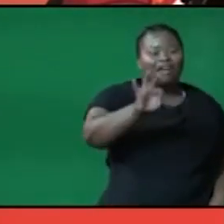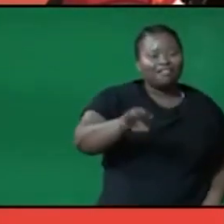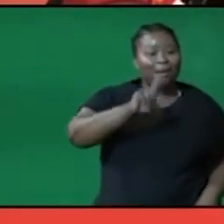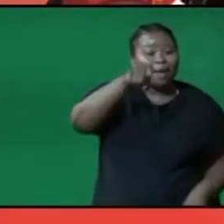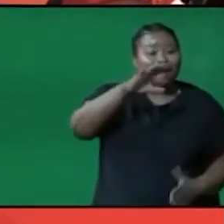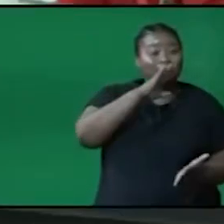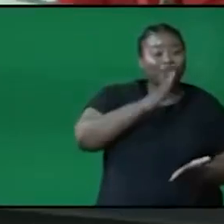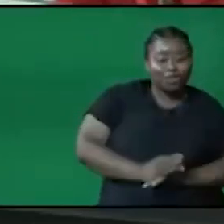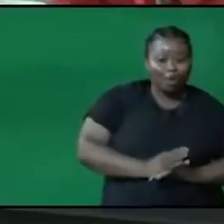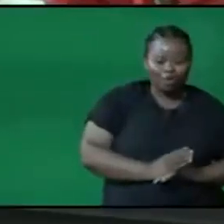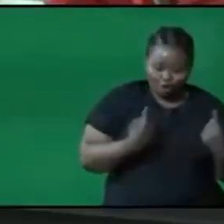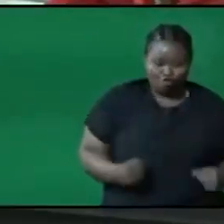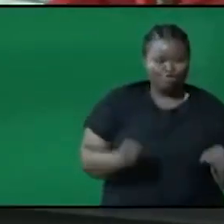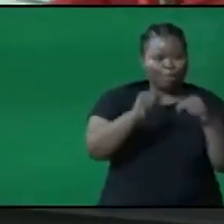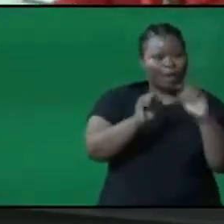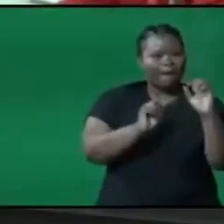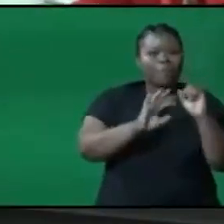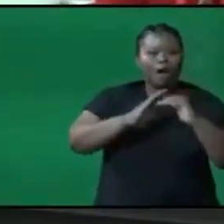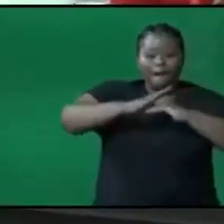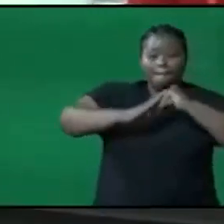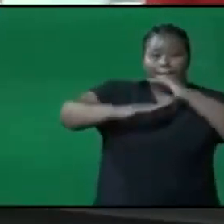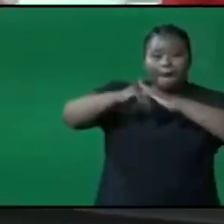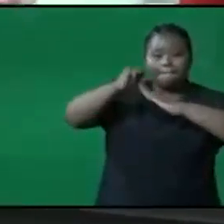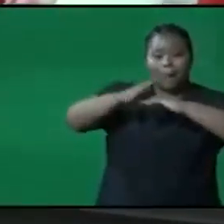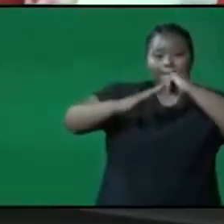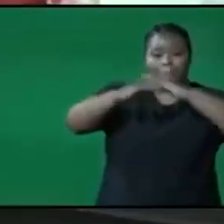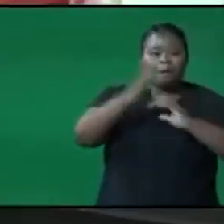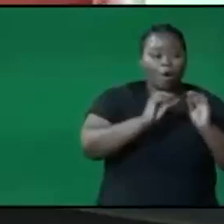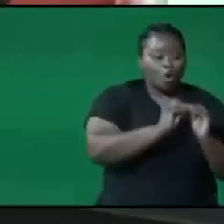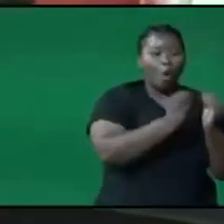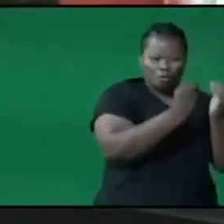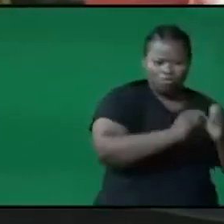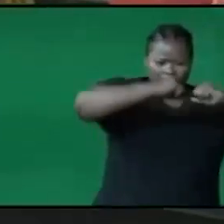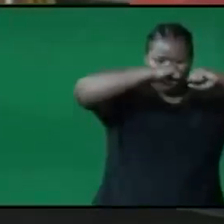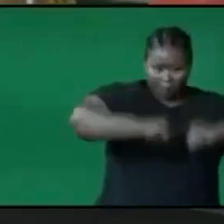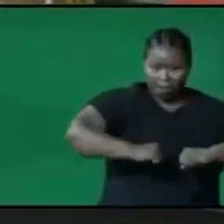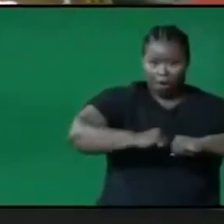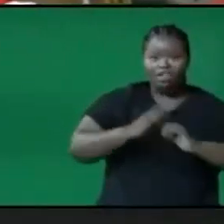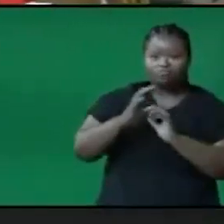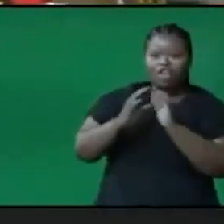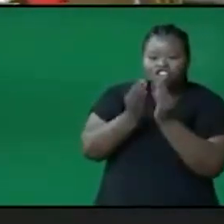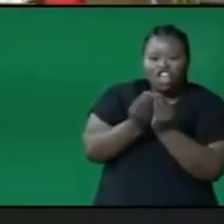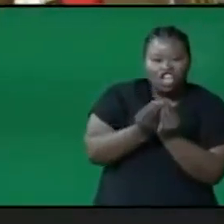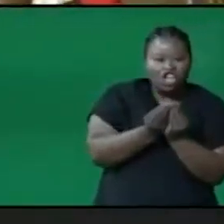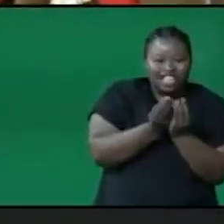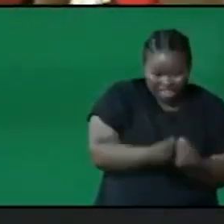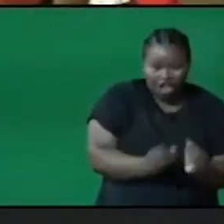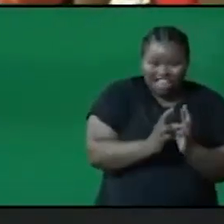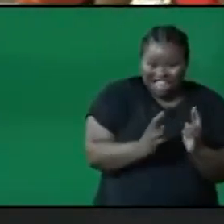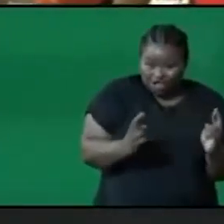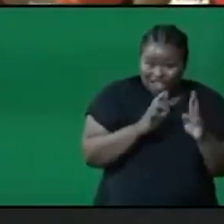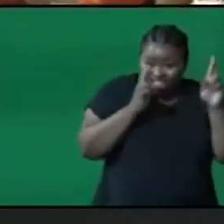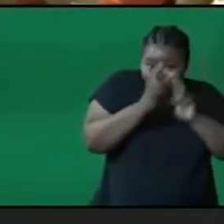sure that we build our organization as you have agreed and presented the resolutions. The